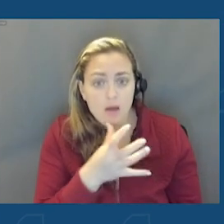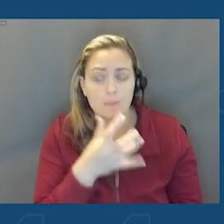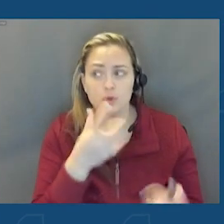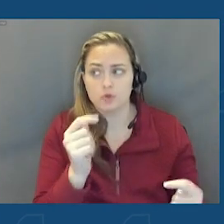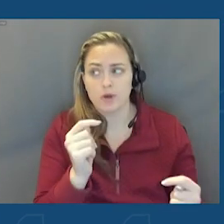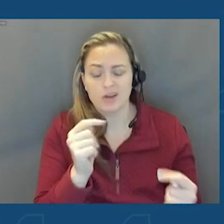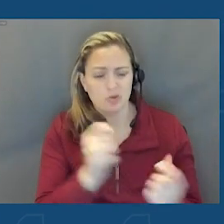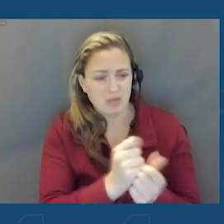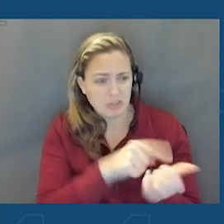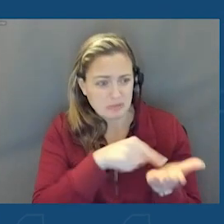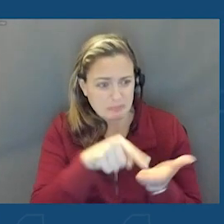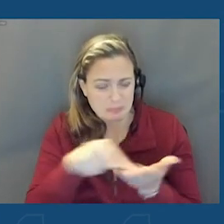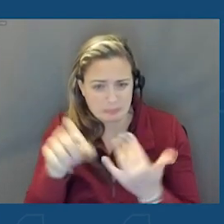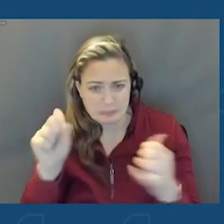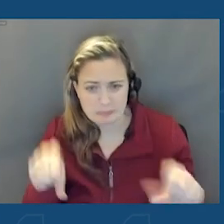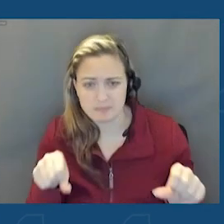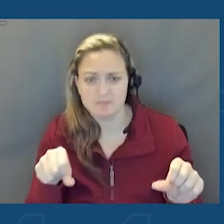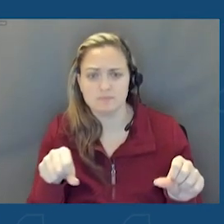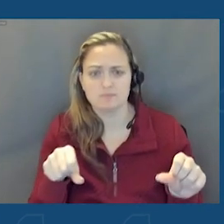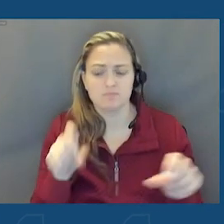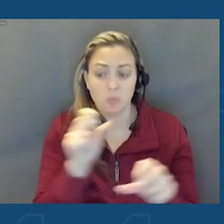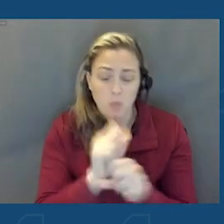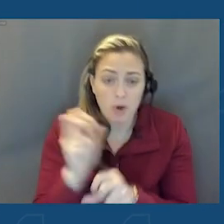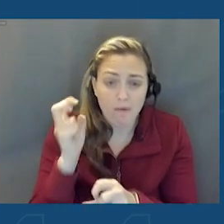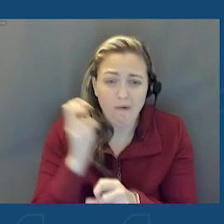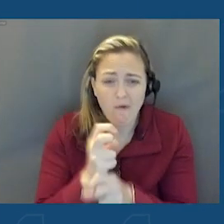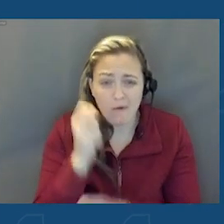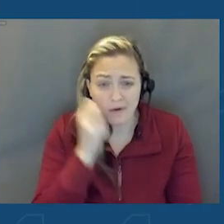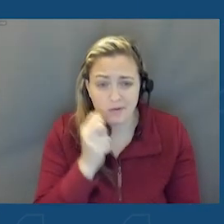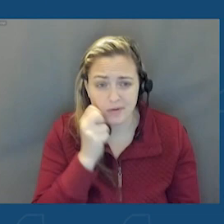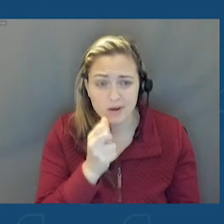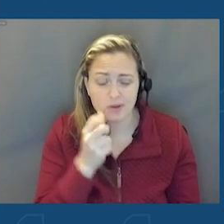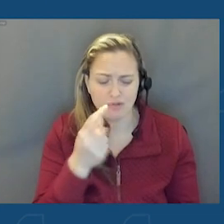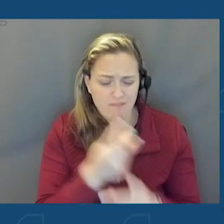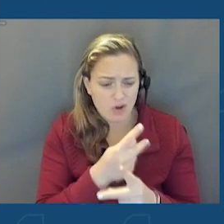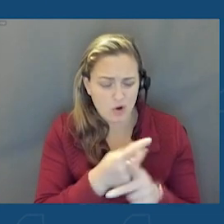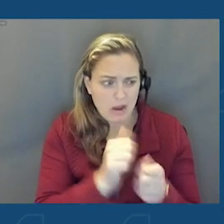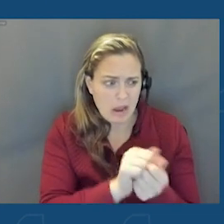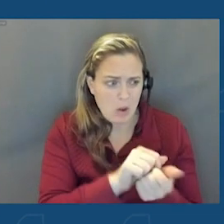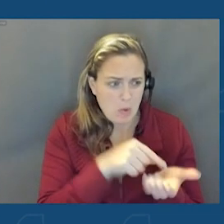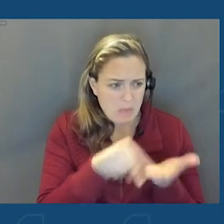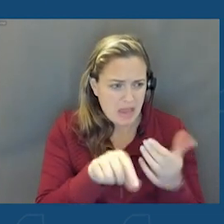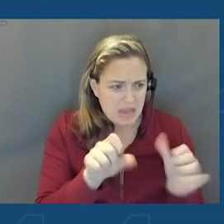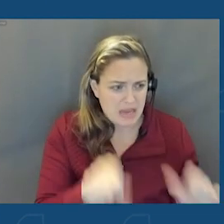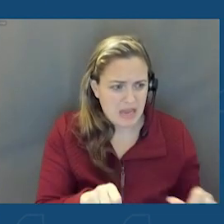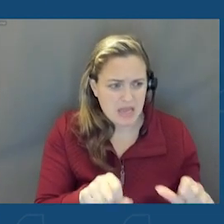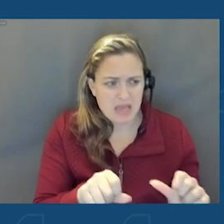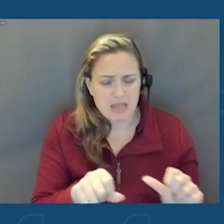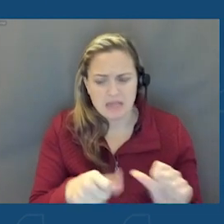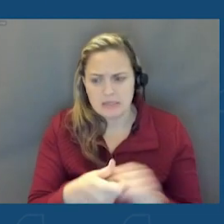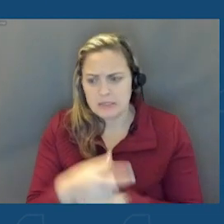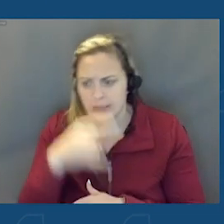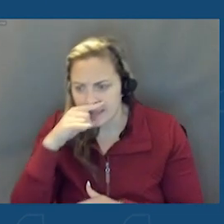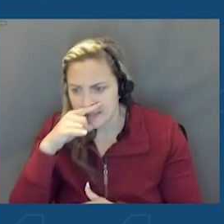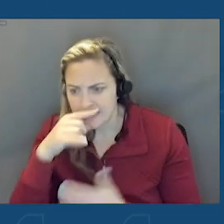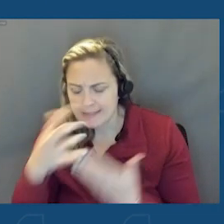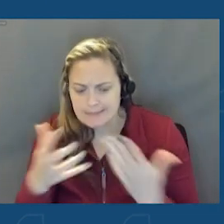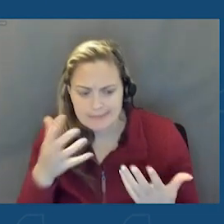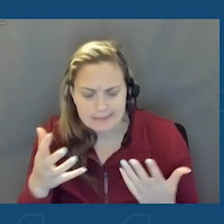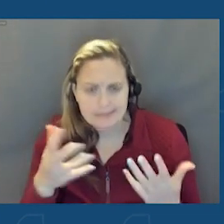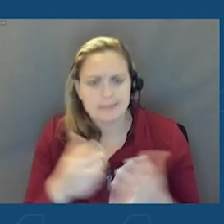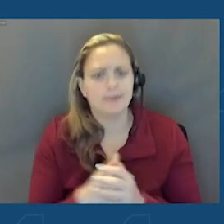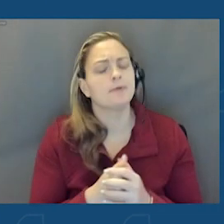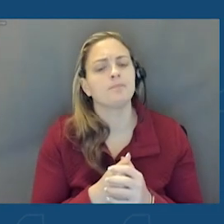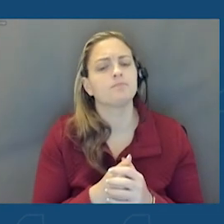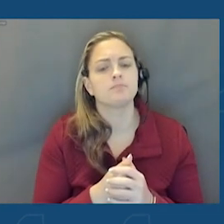They're hit hard, working hard by the day and trying to figure out how to pay the bills with their kids at night. So these aren't just